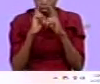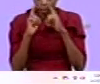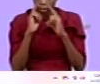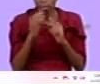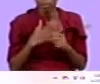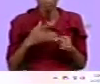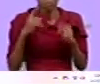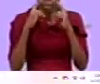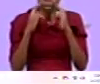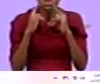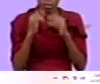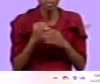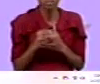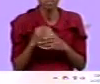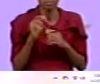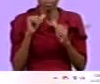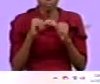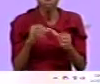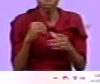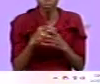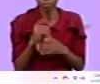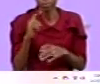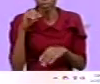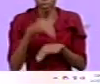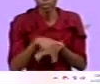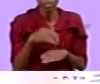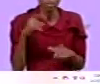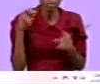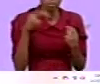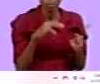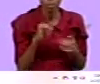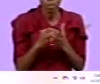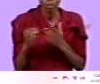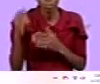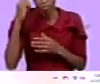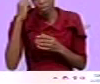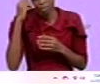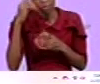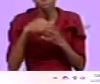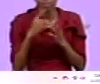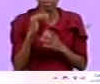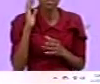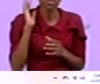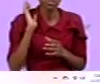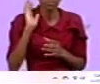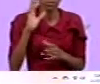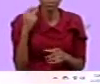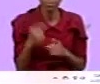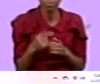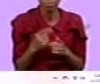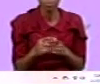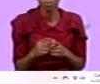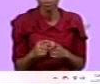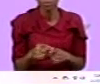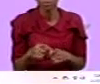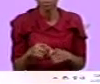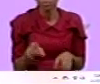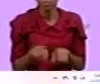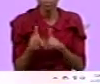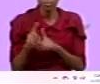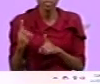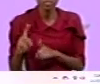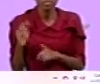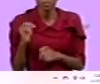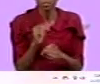my voice, according to thy loving kindness, O Lord, quicken me, according to thy judgment. They draw near, that follow after mischief, they are far from thy